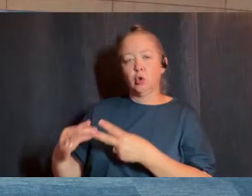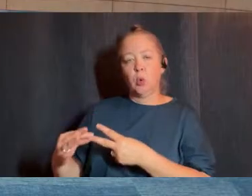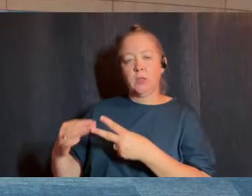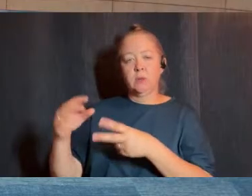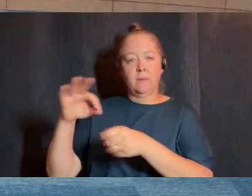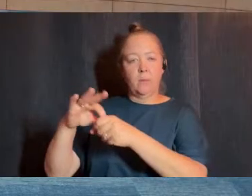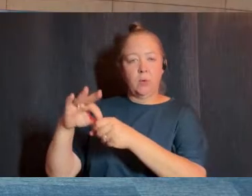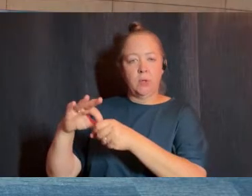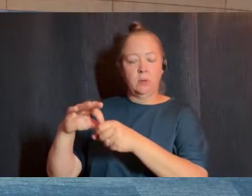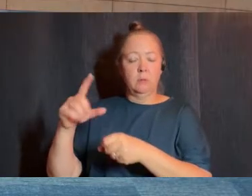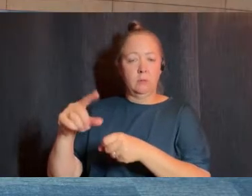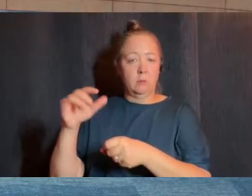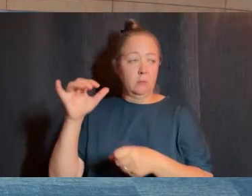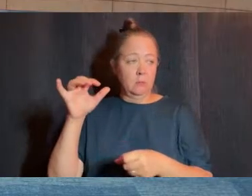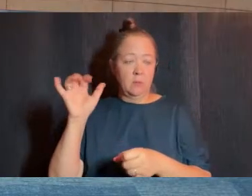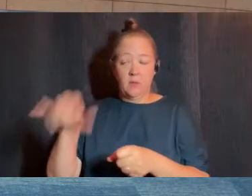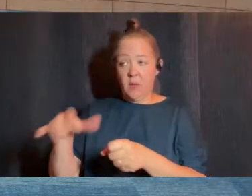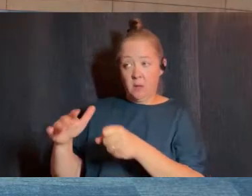great.